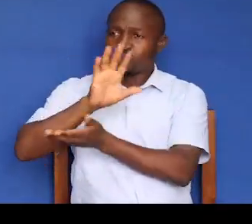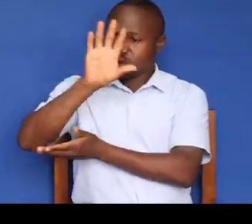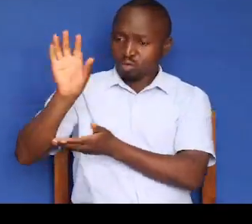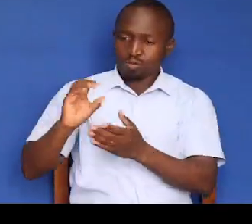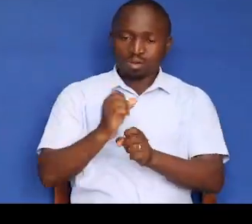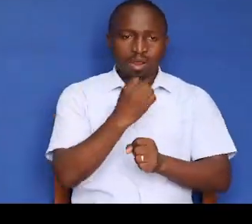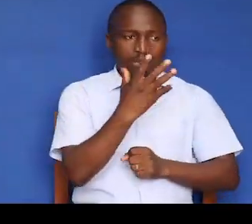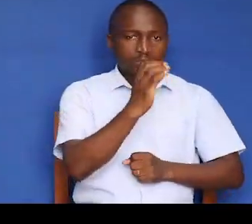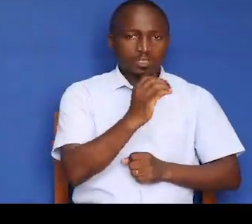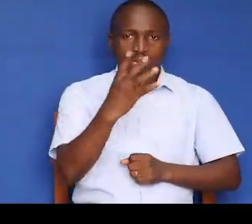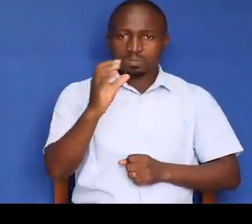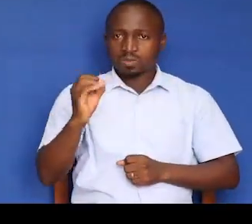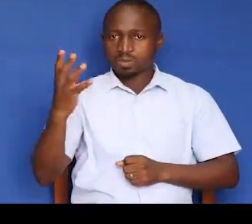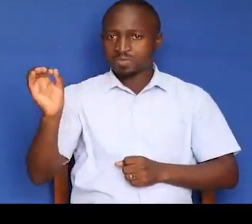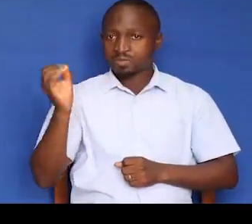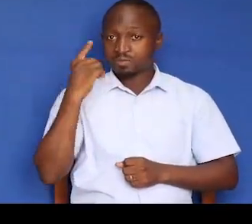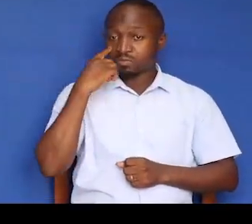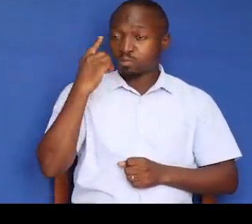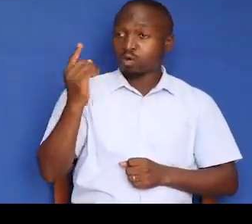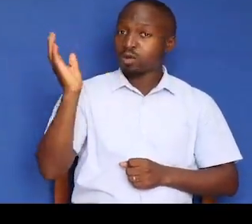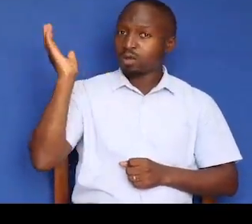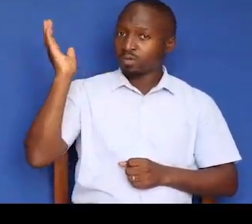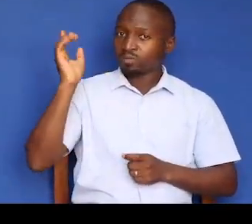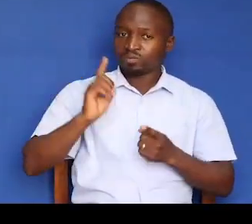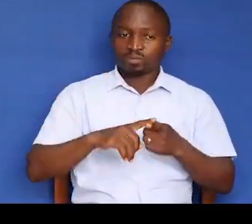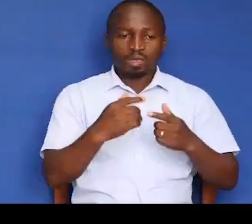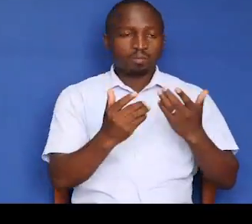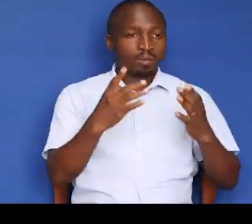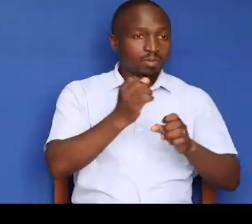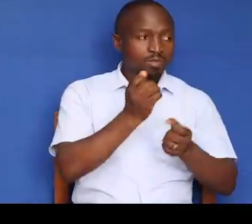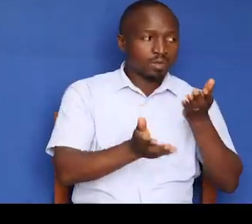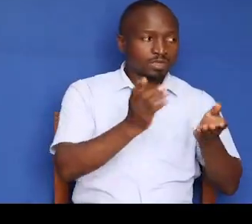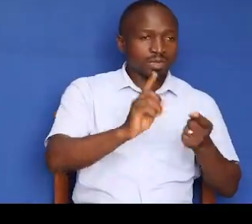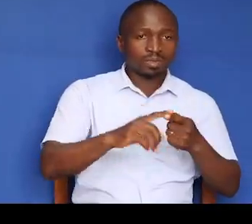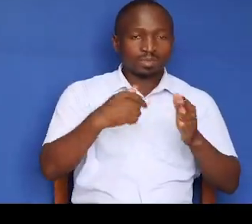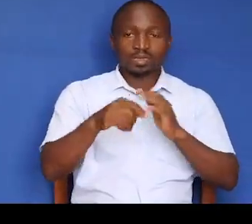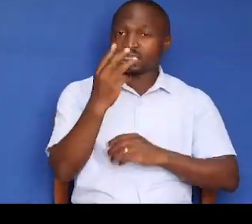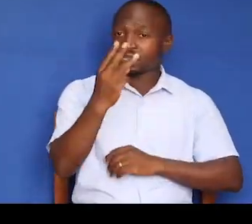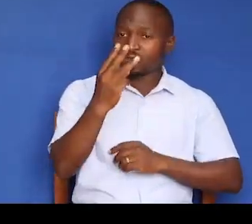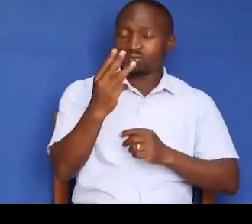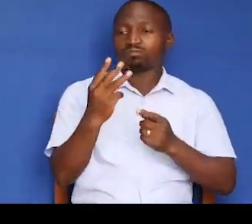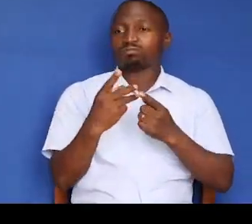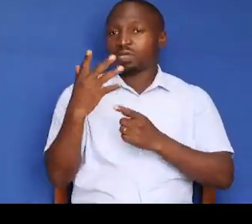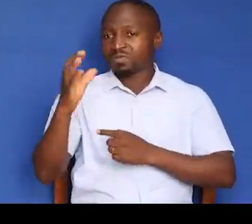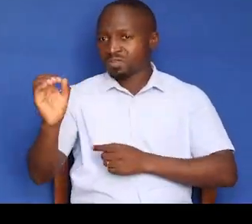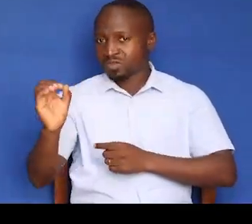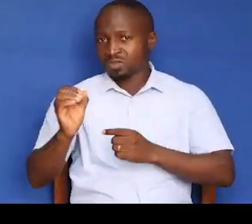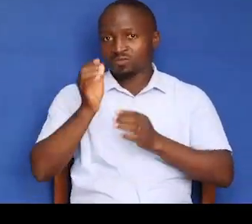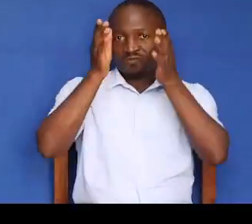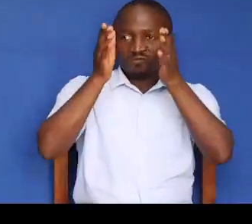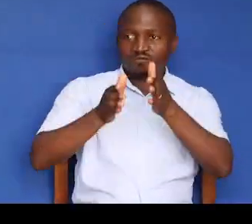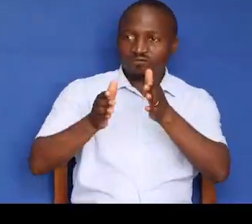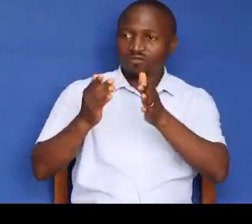average revenue. As you see, our solution there, average revenue at 3 is 50, at 4 is